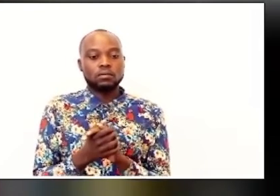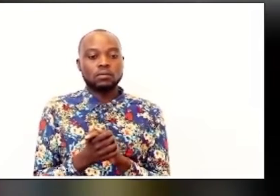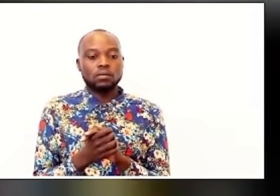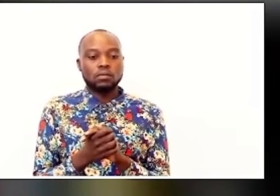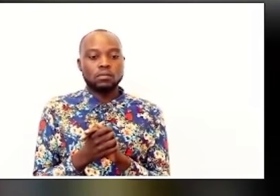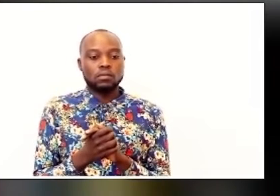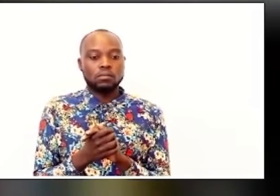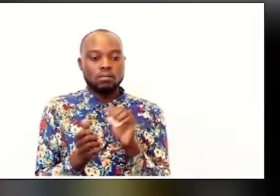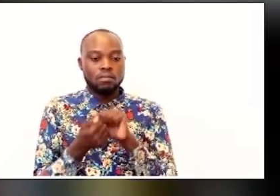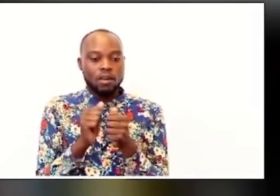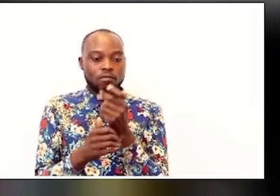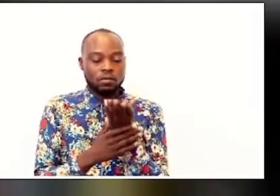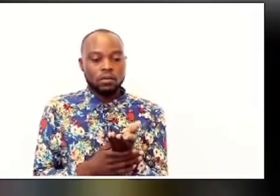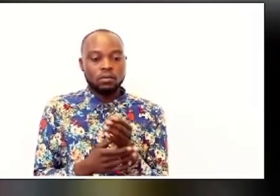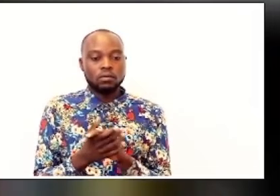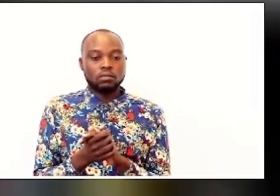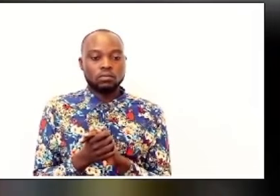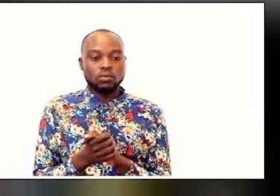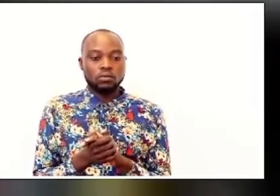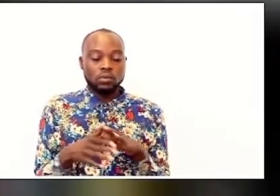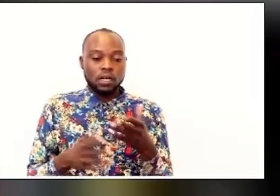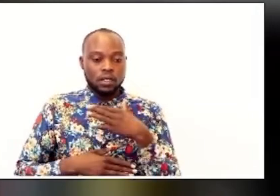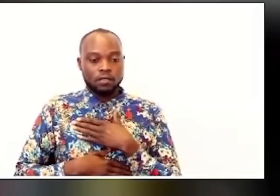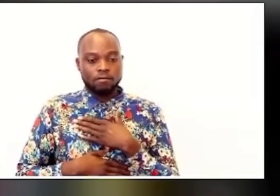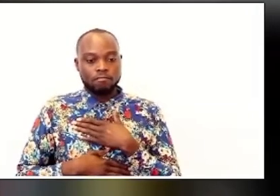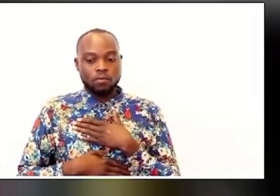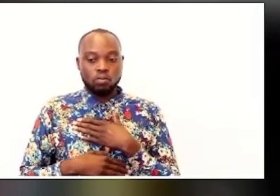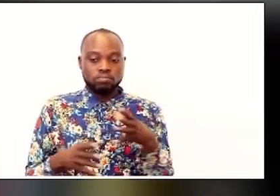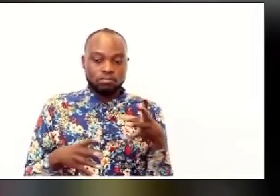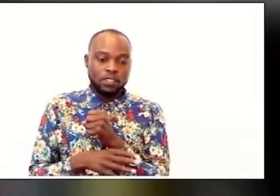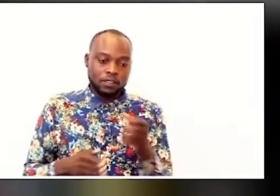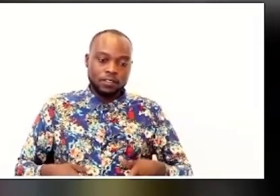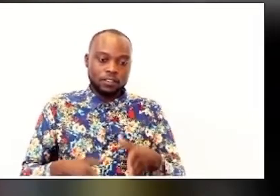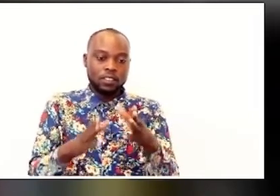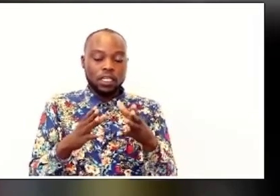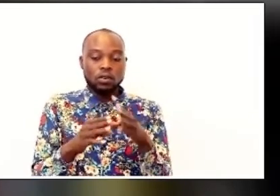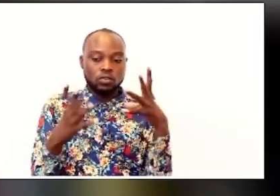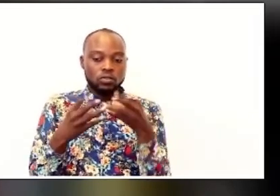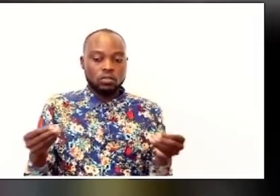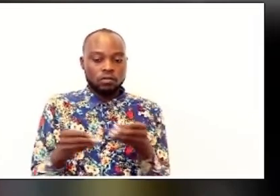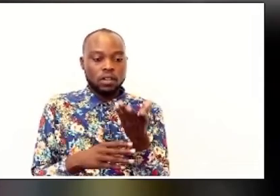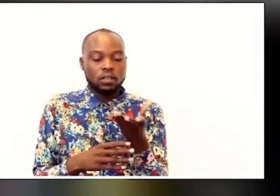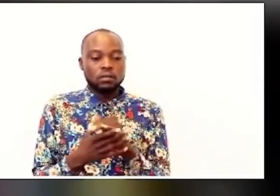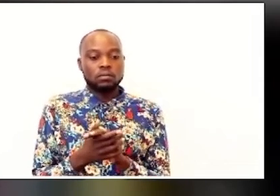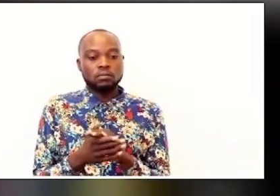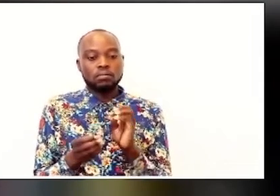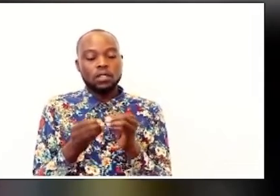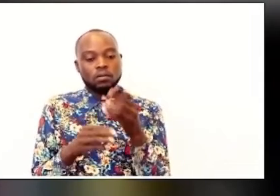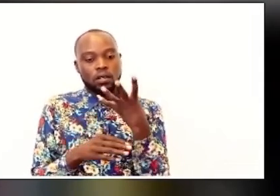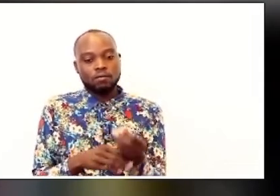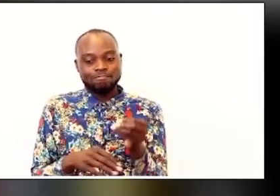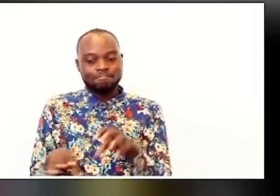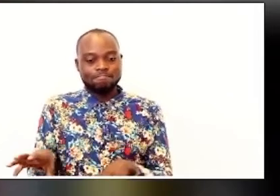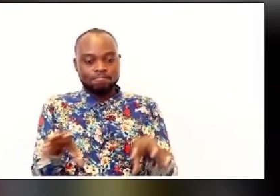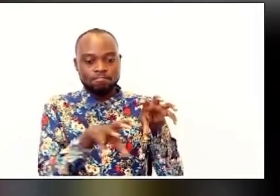multiple crises and agree a new ways of addressing them, where we will have a chance to shift the